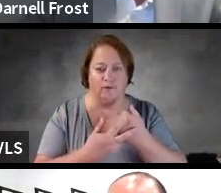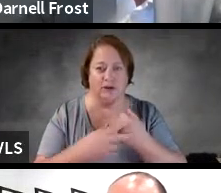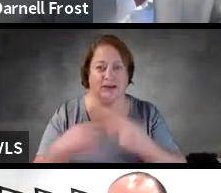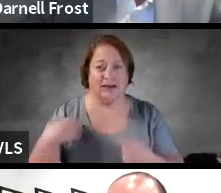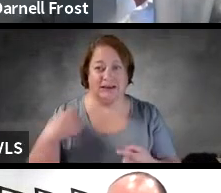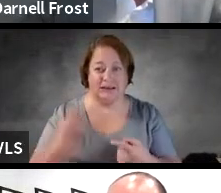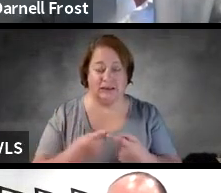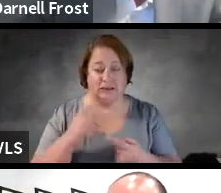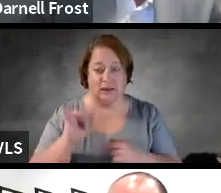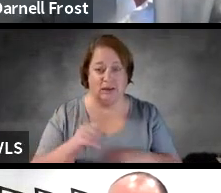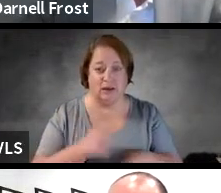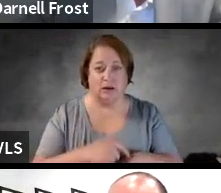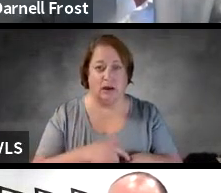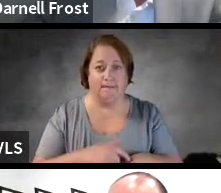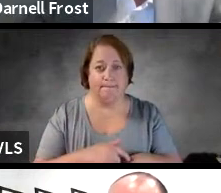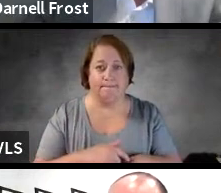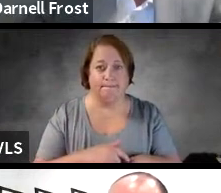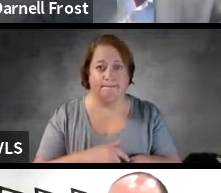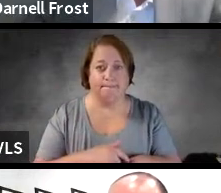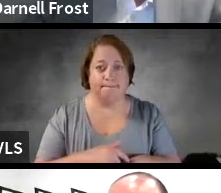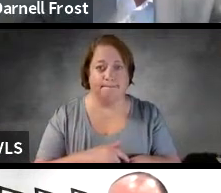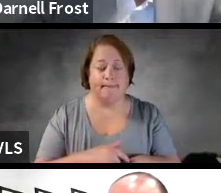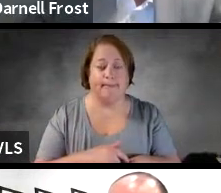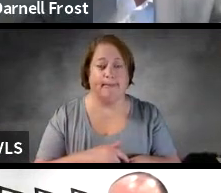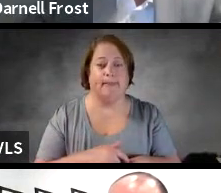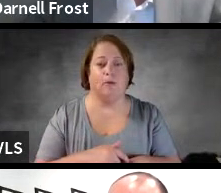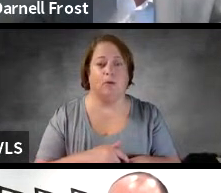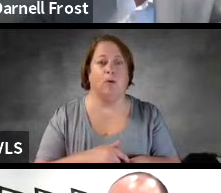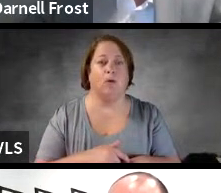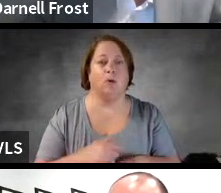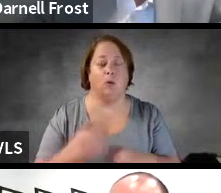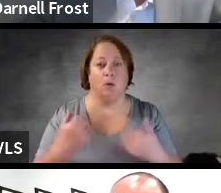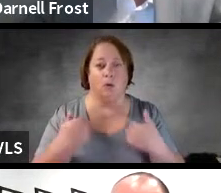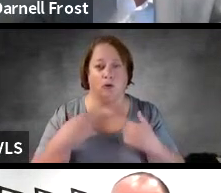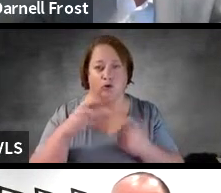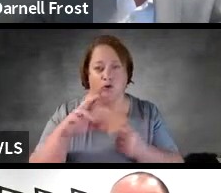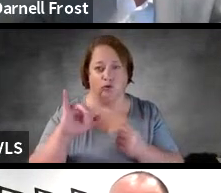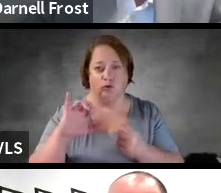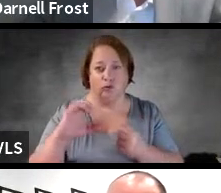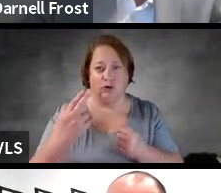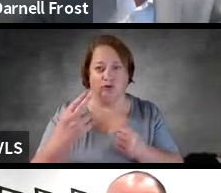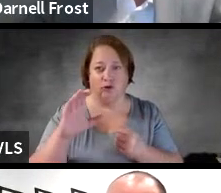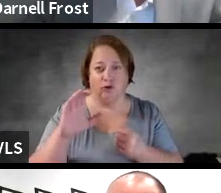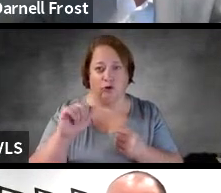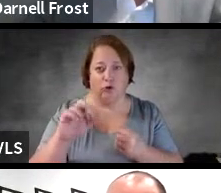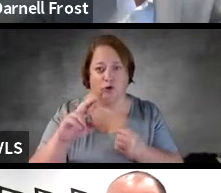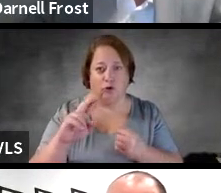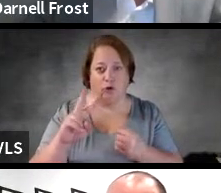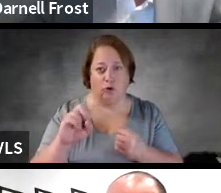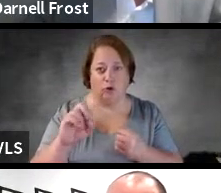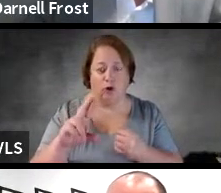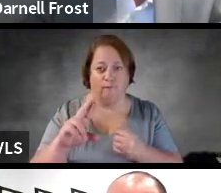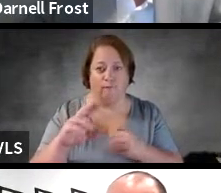then, we've been under the tutelage of Rich Carver. And for those of you who know Rich Carver,